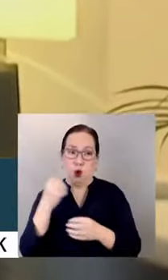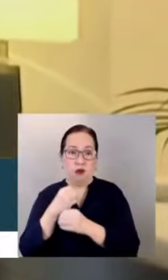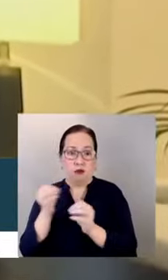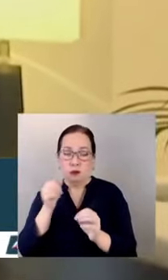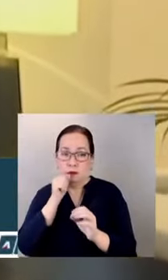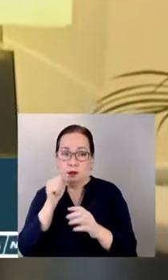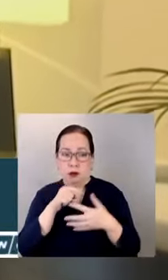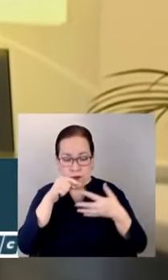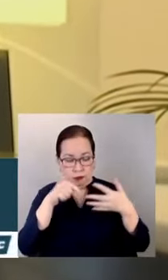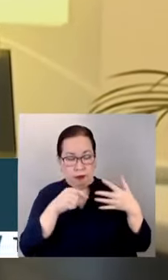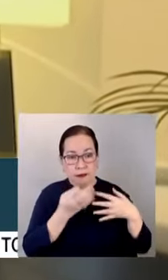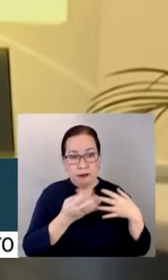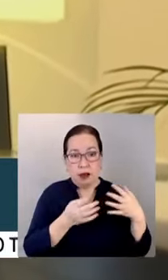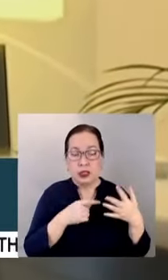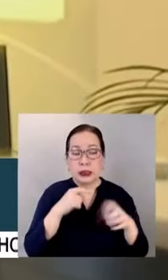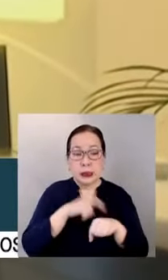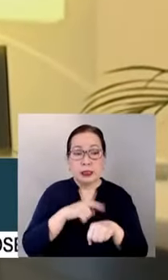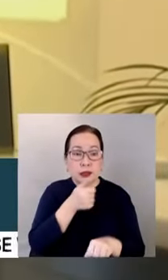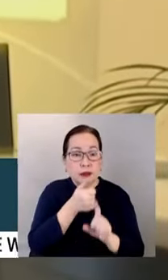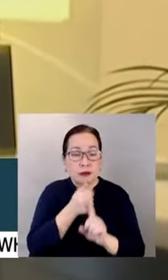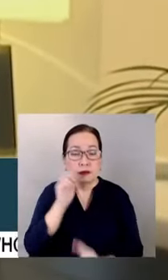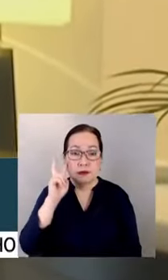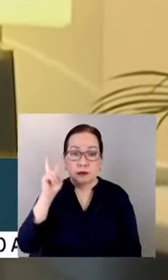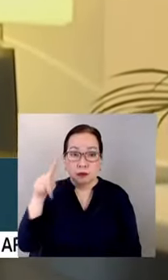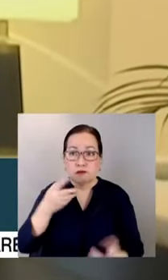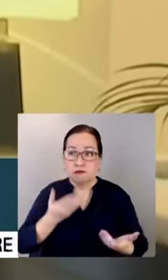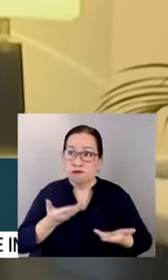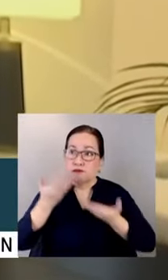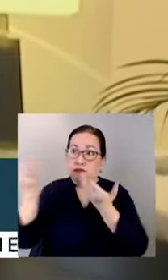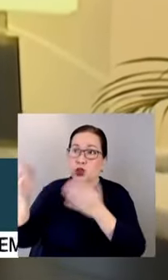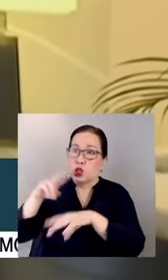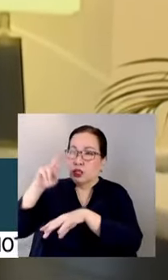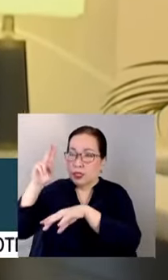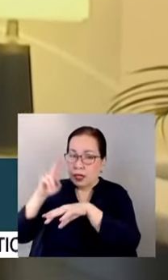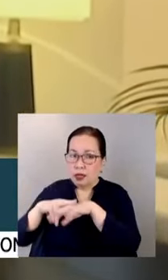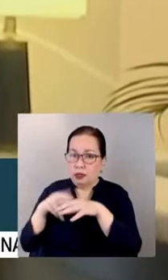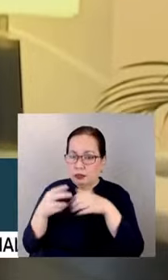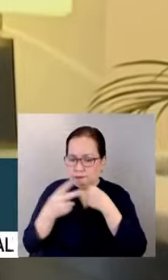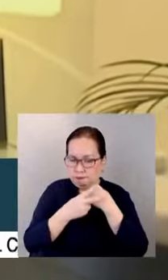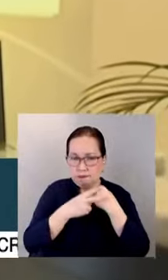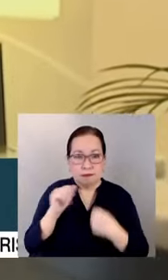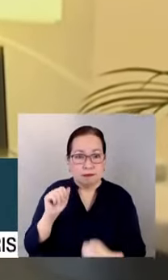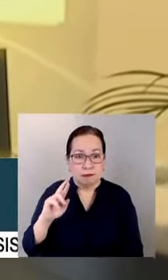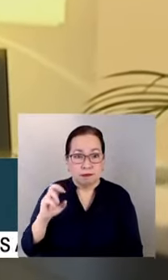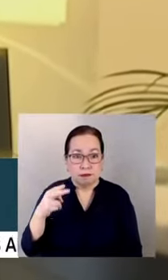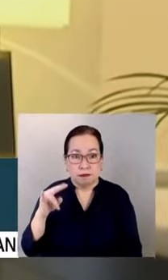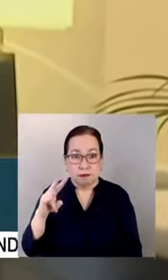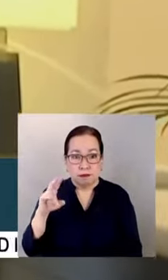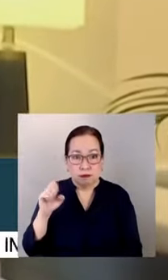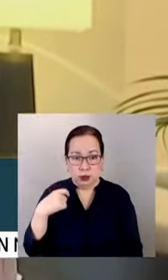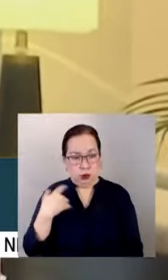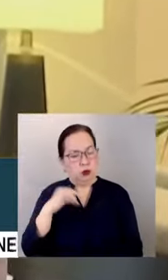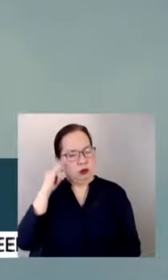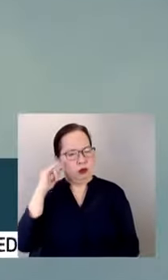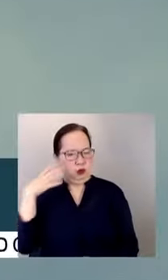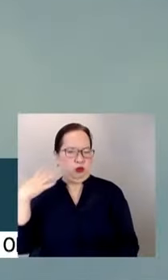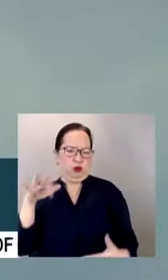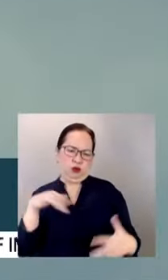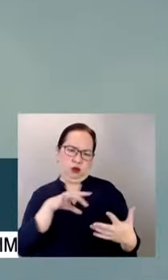Biden's time as vice president have been turned over to the National Archives. Biden expressed his surprise at their discovery, but vowed